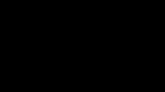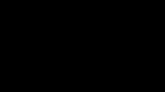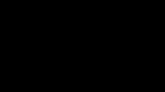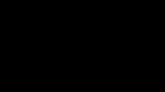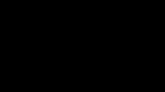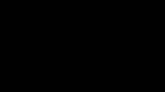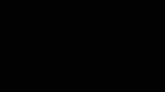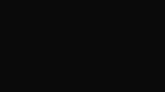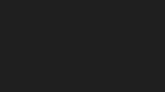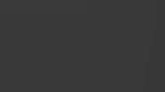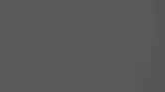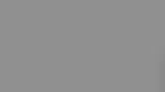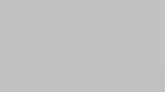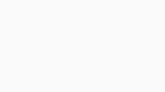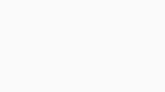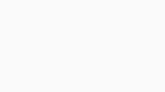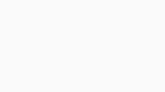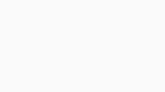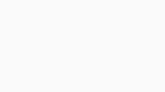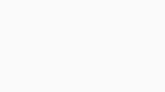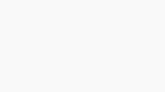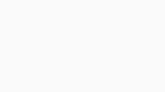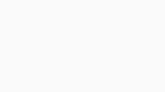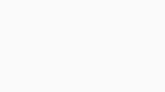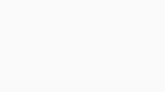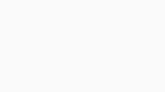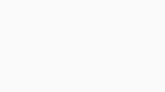Yeah, I'm begging, baby,